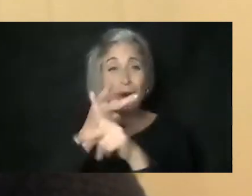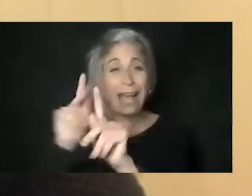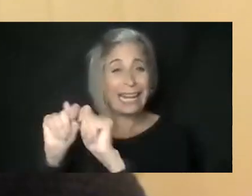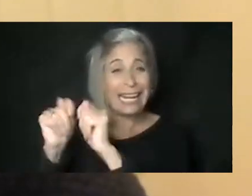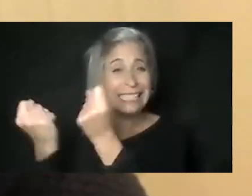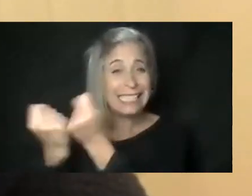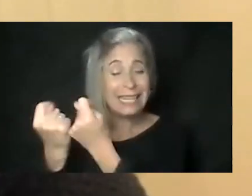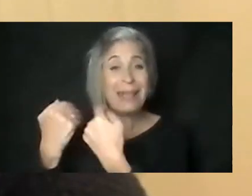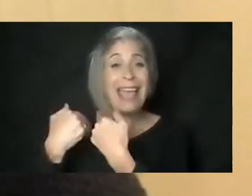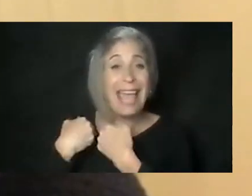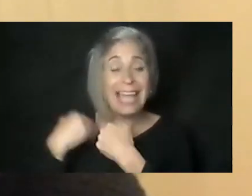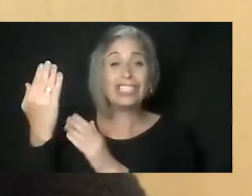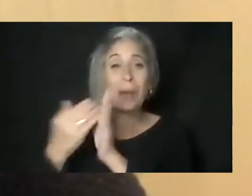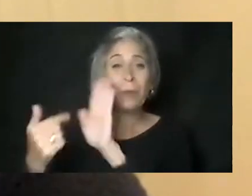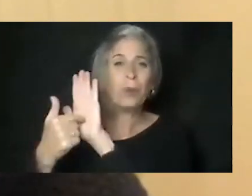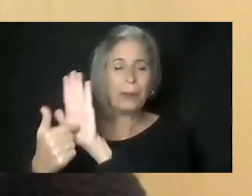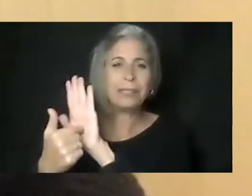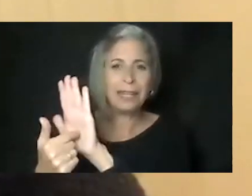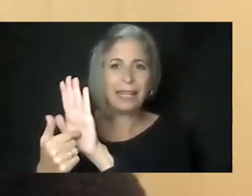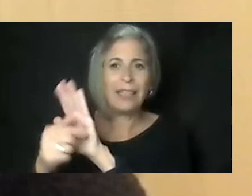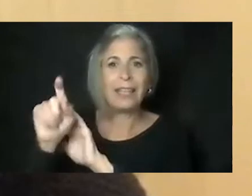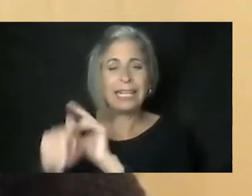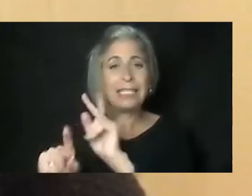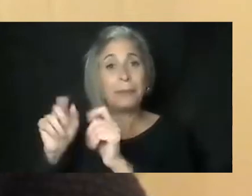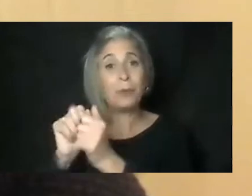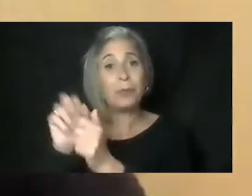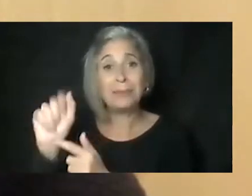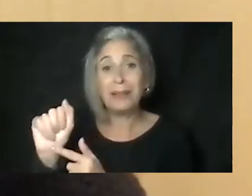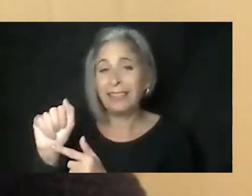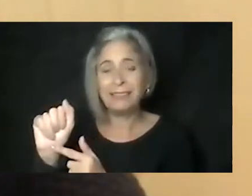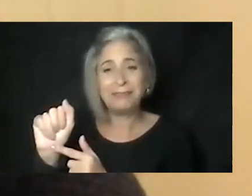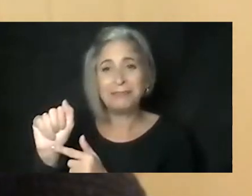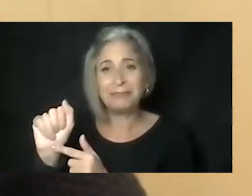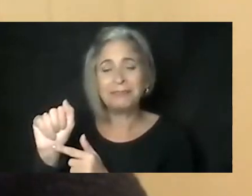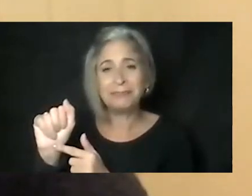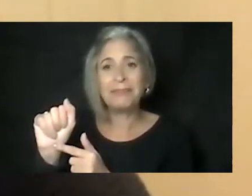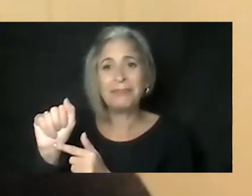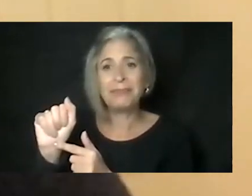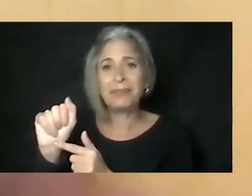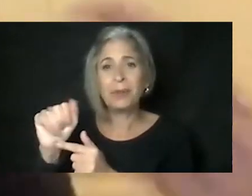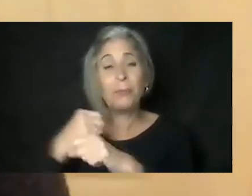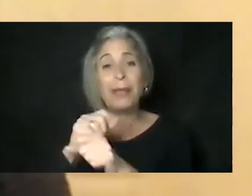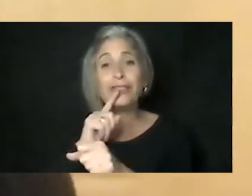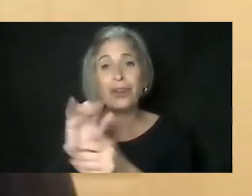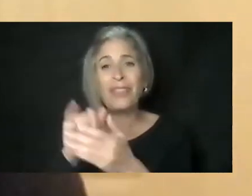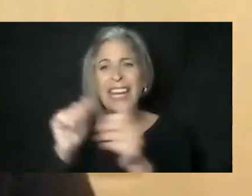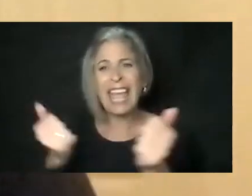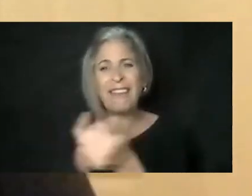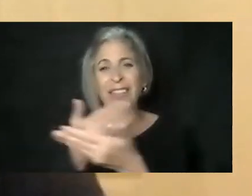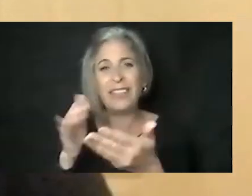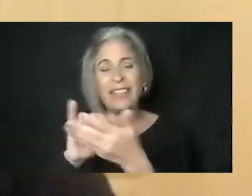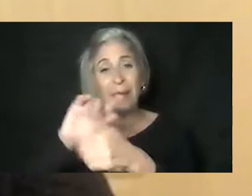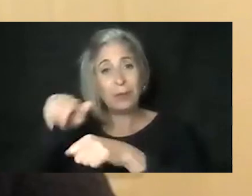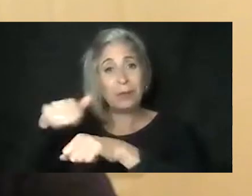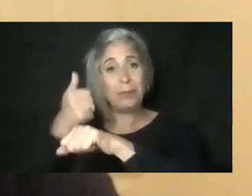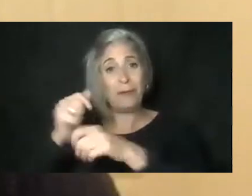has someone representing the needs of people with disabilities. We want to make sure that everything is built from the